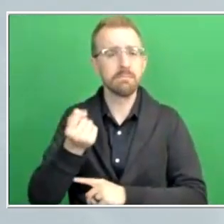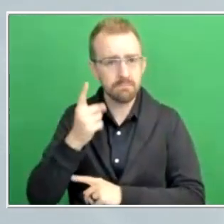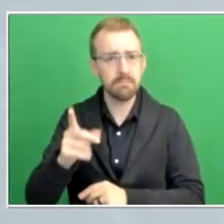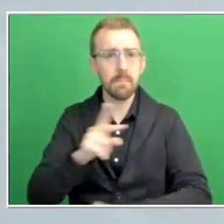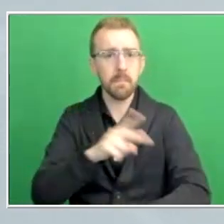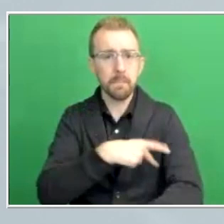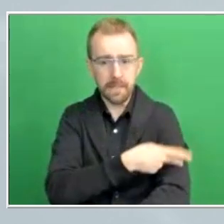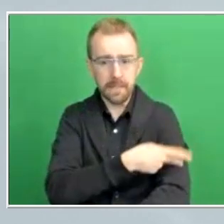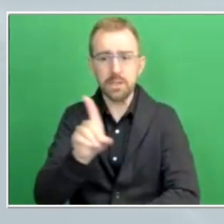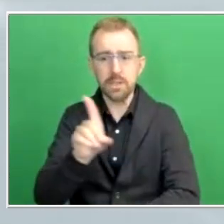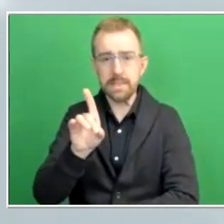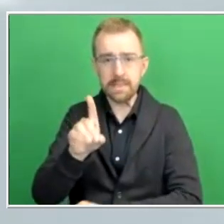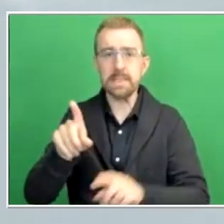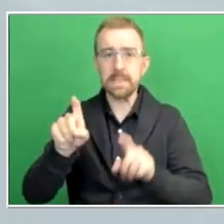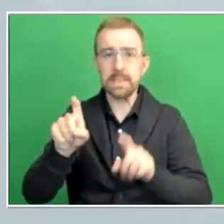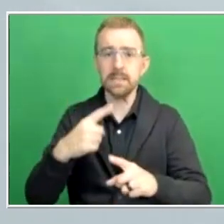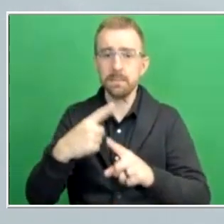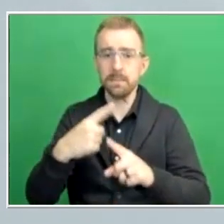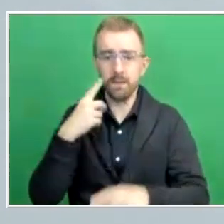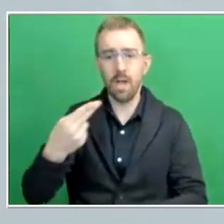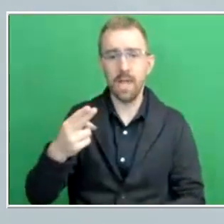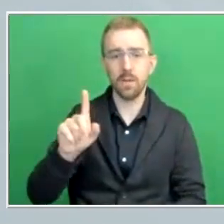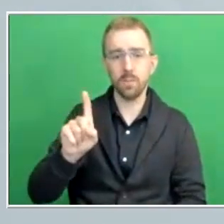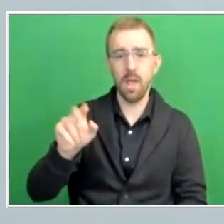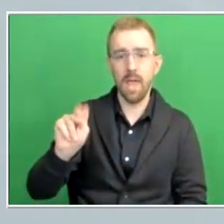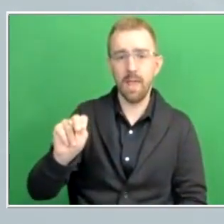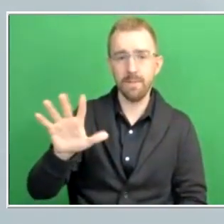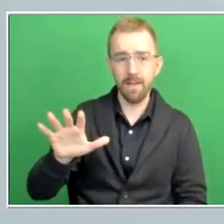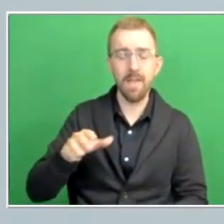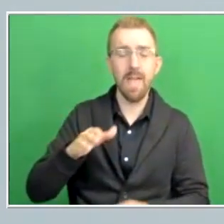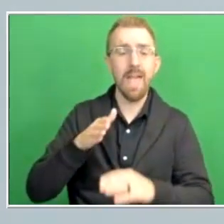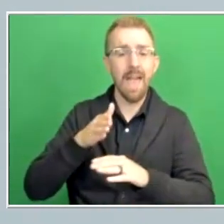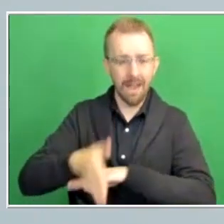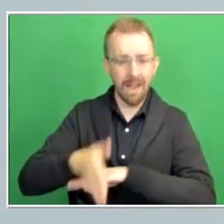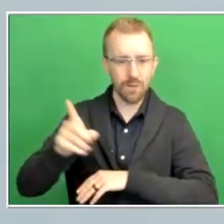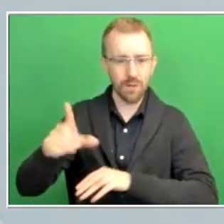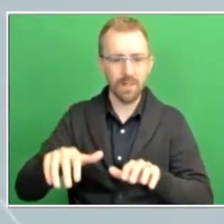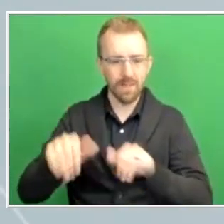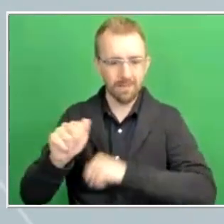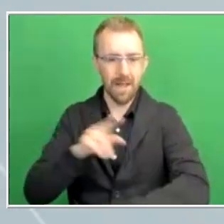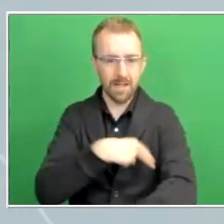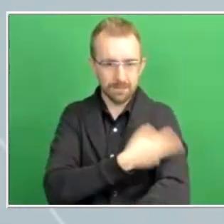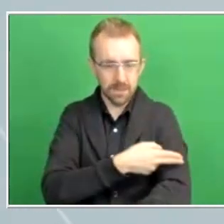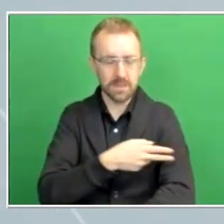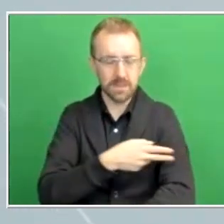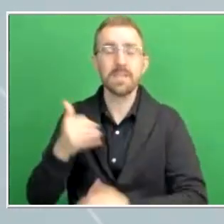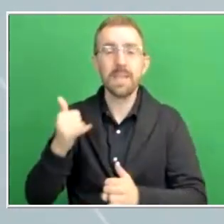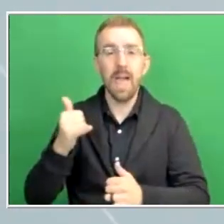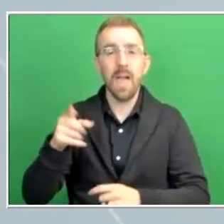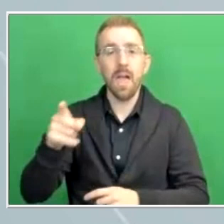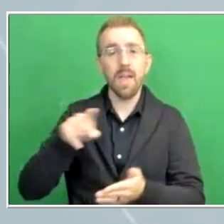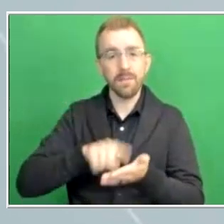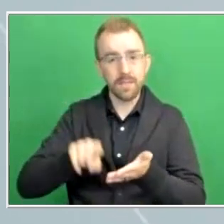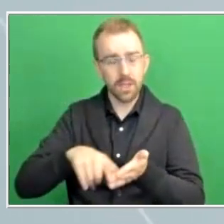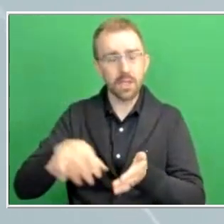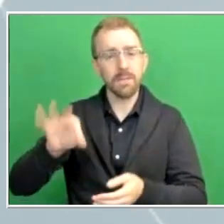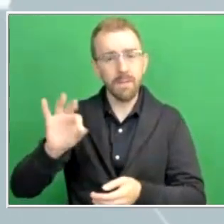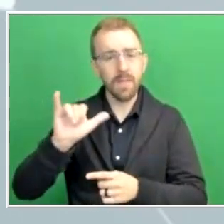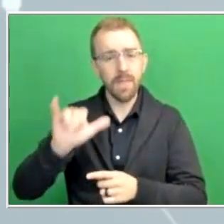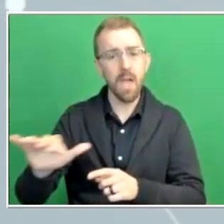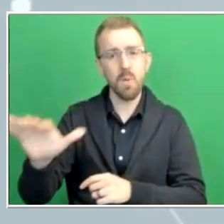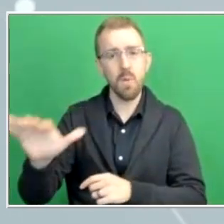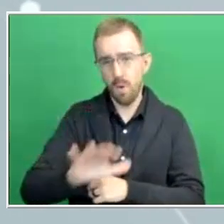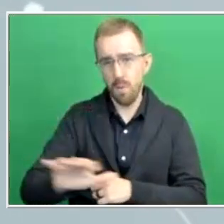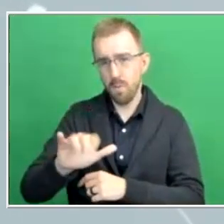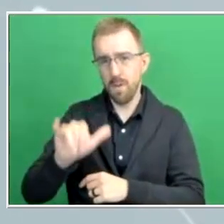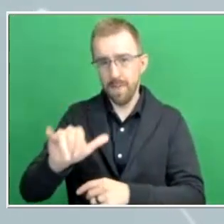test positive for H5N1 after the patient left the hospital. Now they did an investigation and found that around that patient